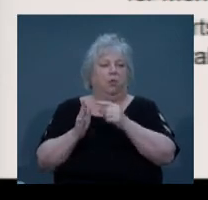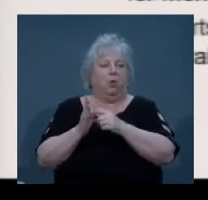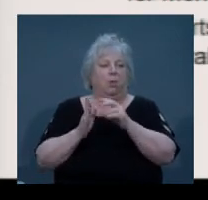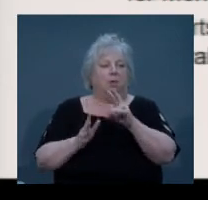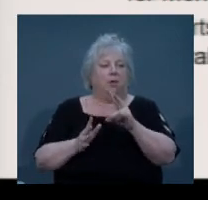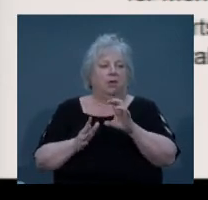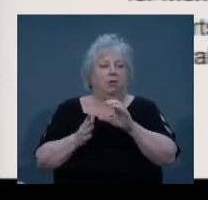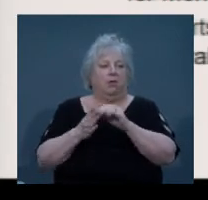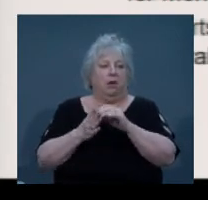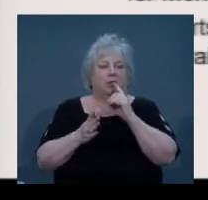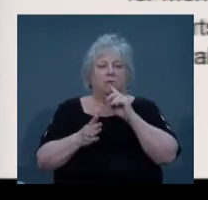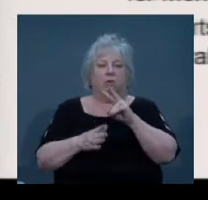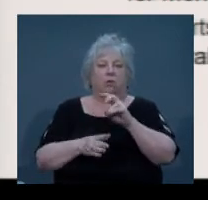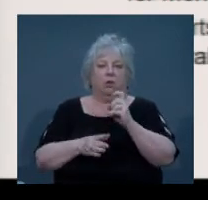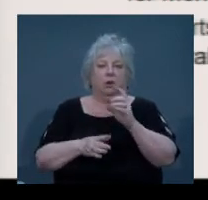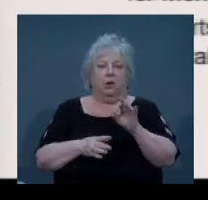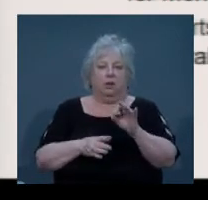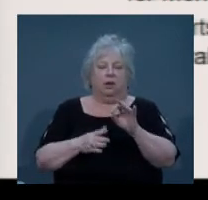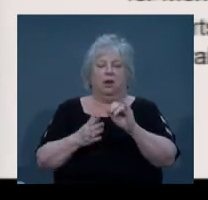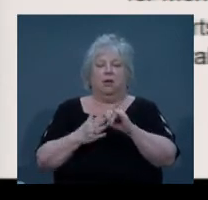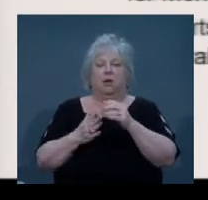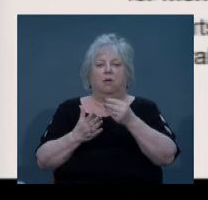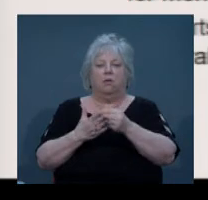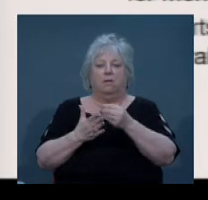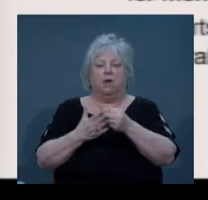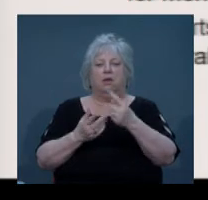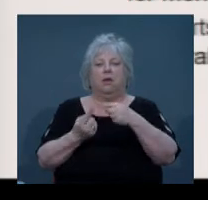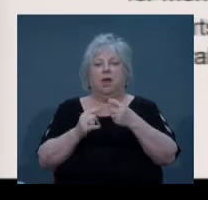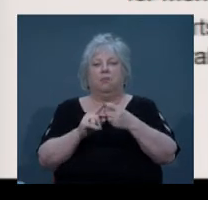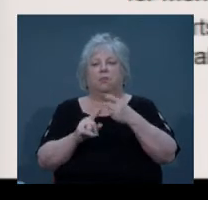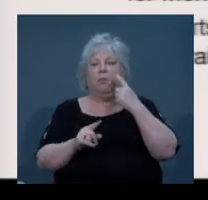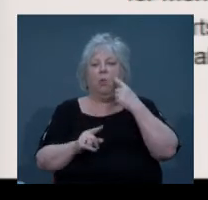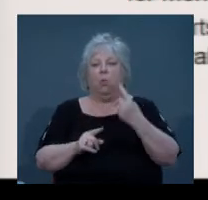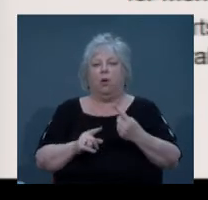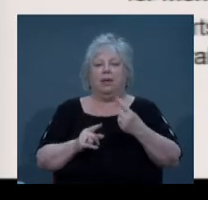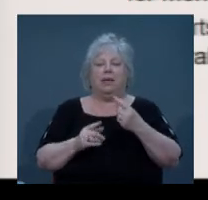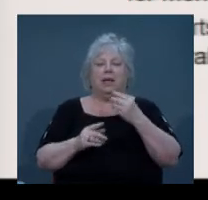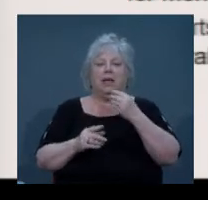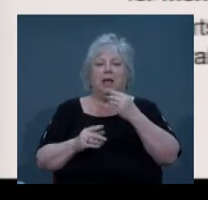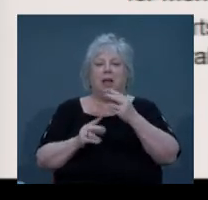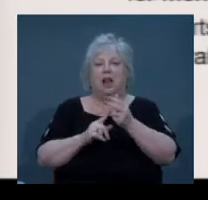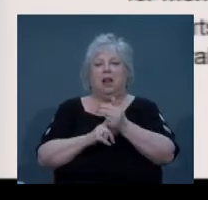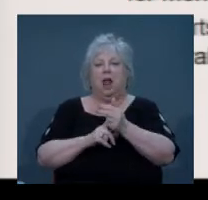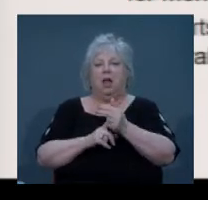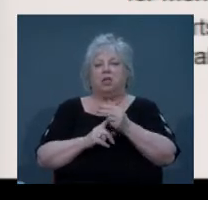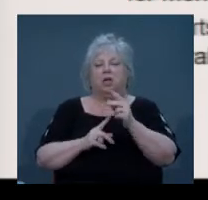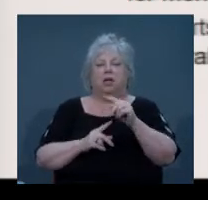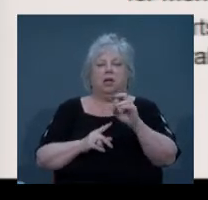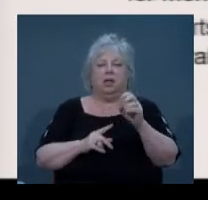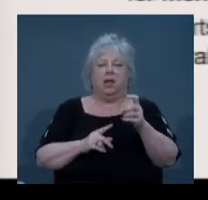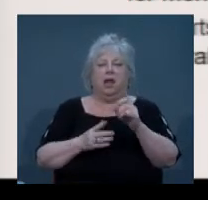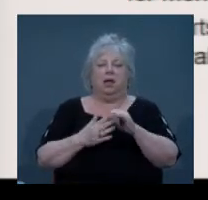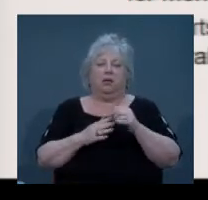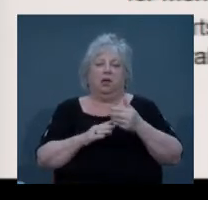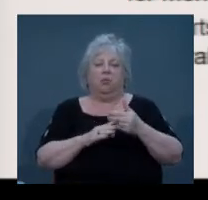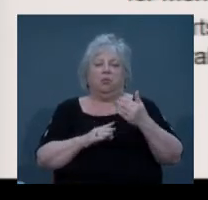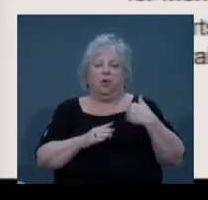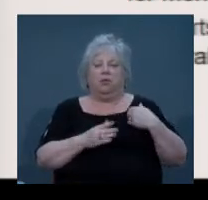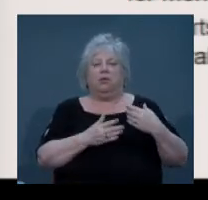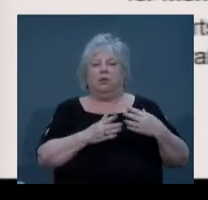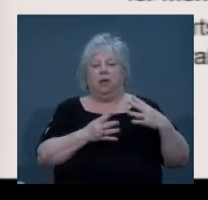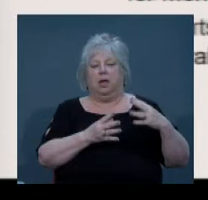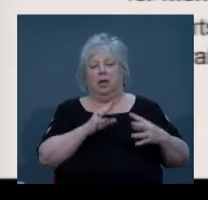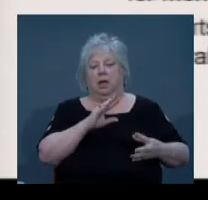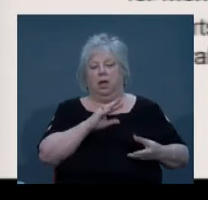for 2019, those funds came from the 1 cent lodging tax that was available, had been previously